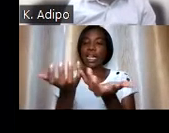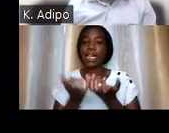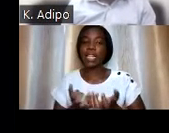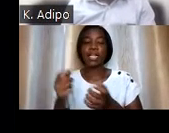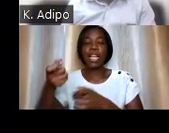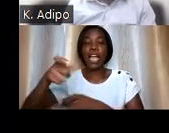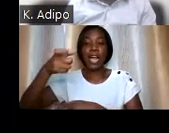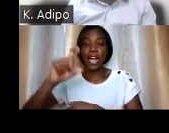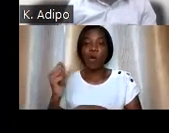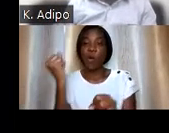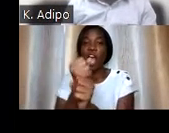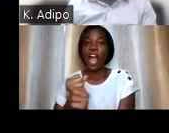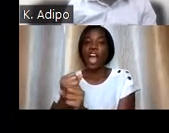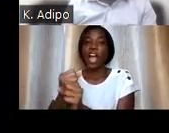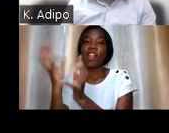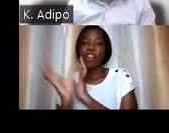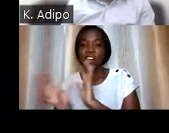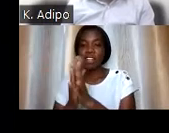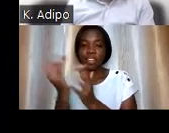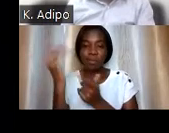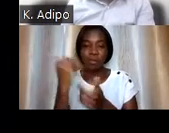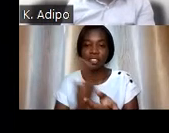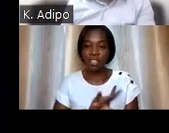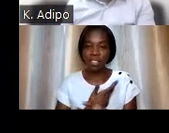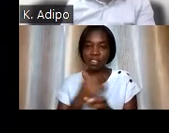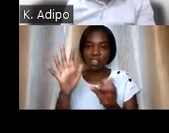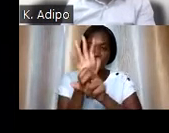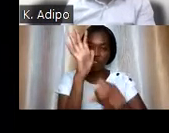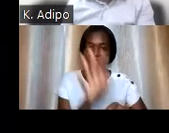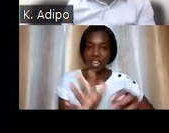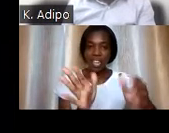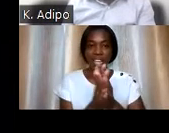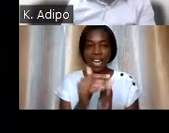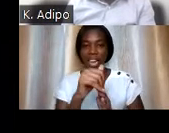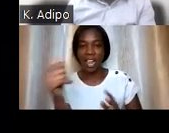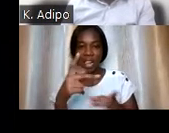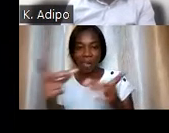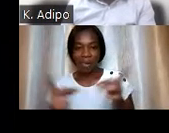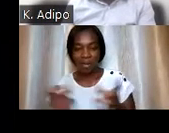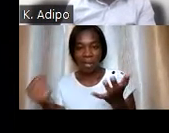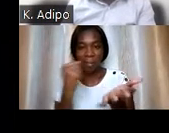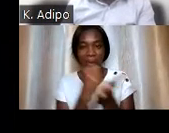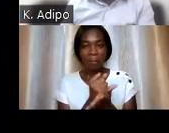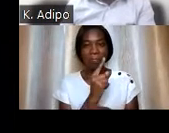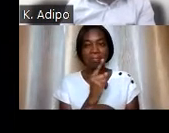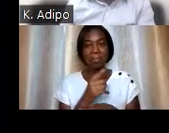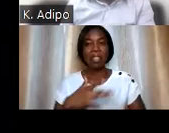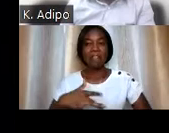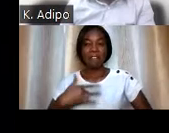workload, expecting us to fulfill. Yet on the other side, the employees feel that we are their fathers.